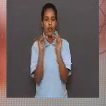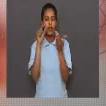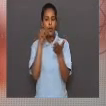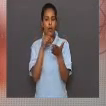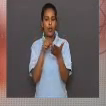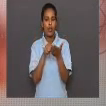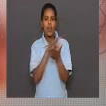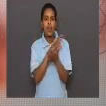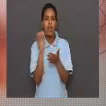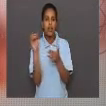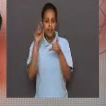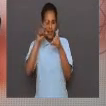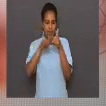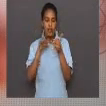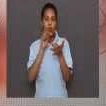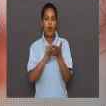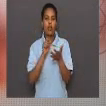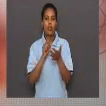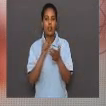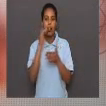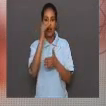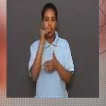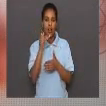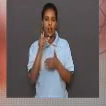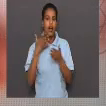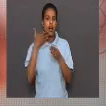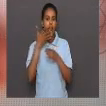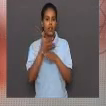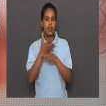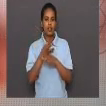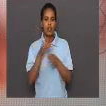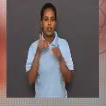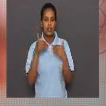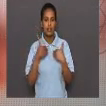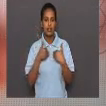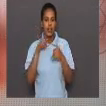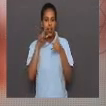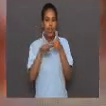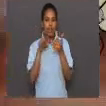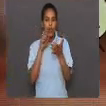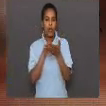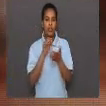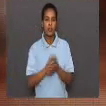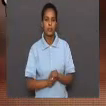point and end point level after reaching the end point?